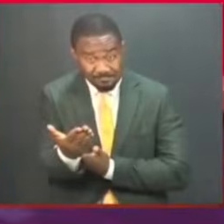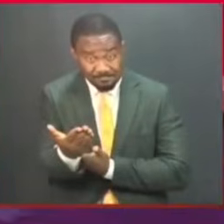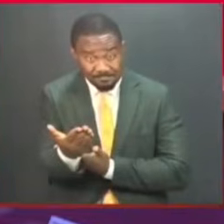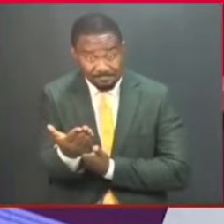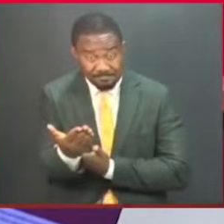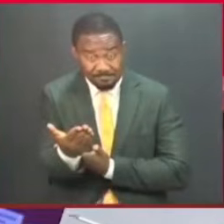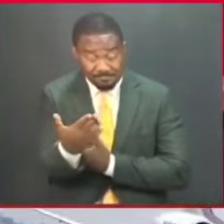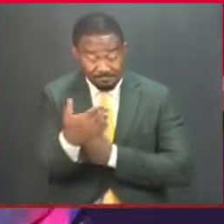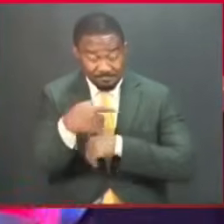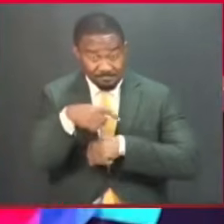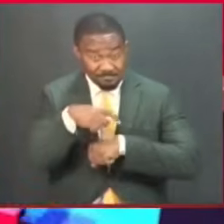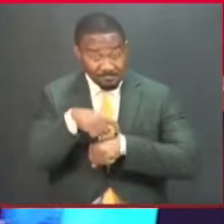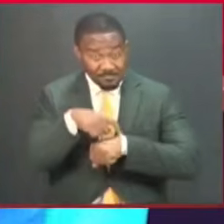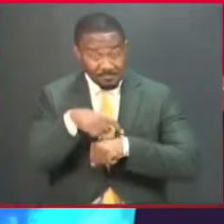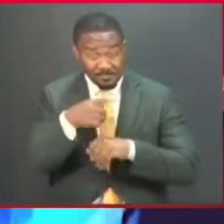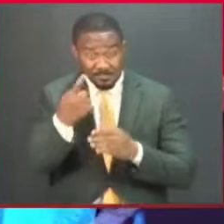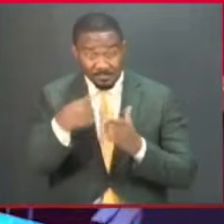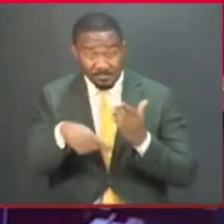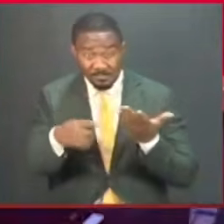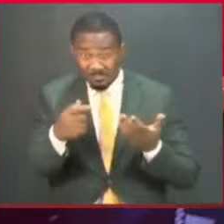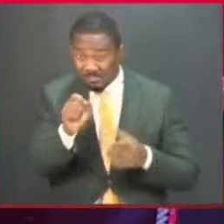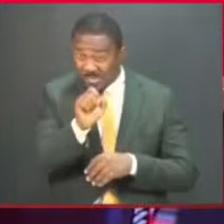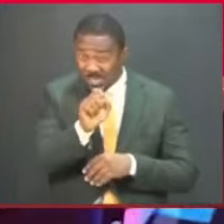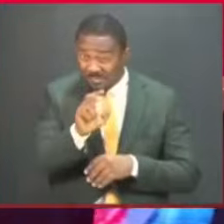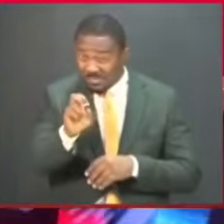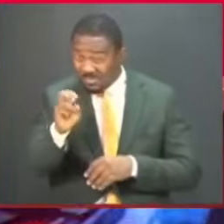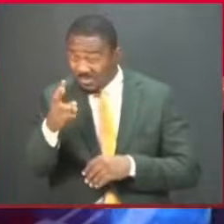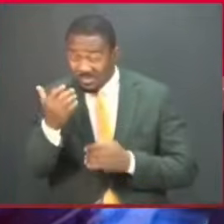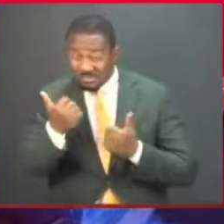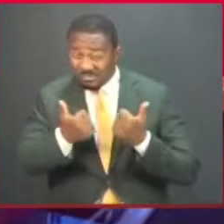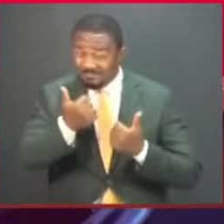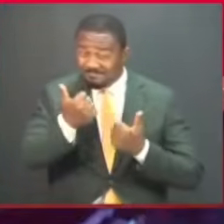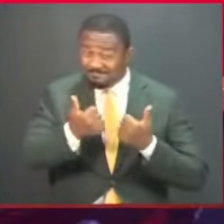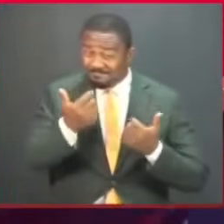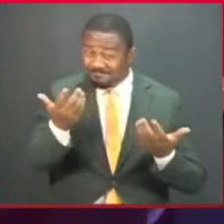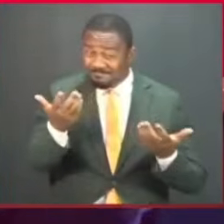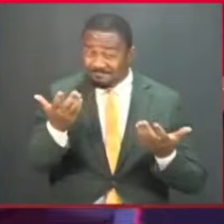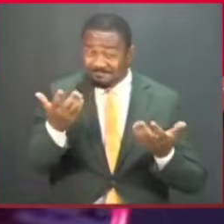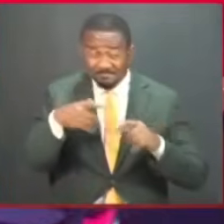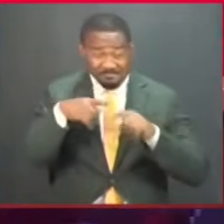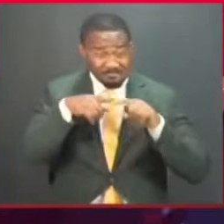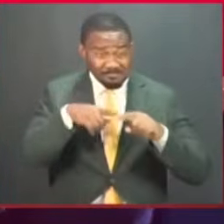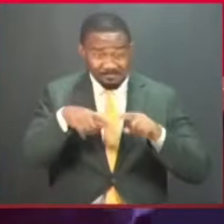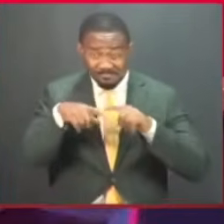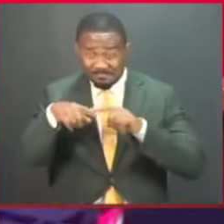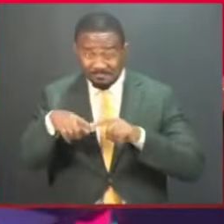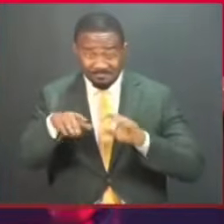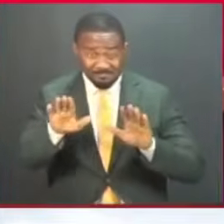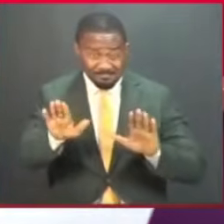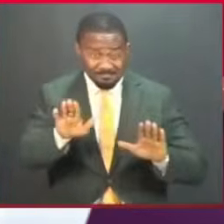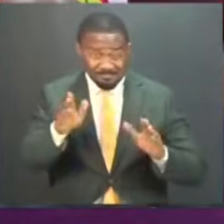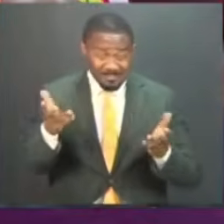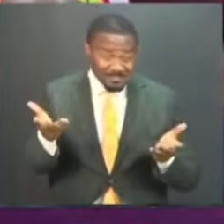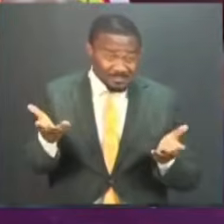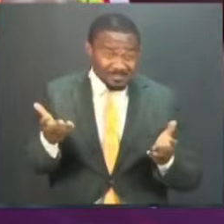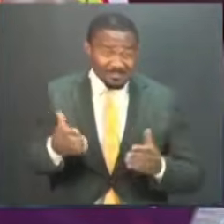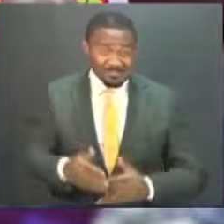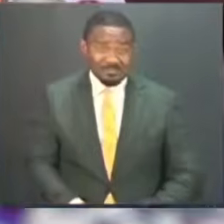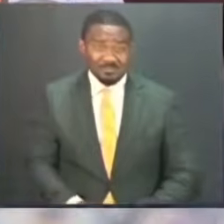what time? 11, 12? It depends on how long you want to.